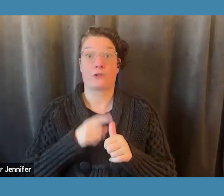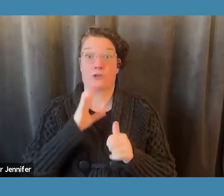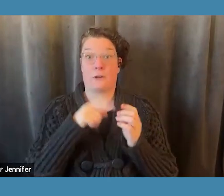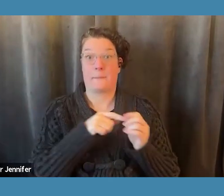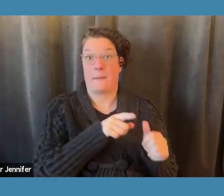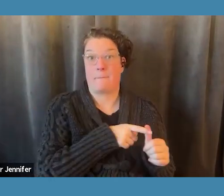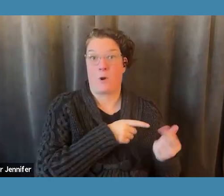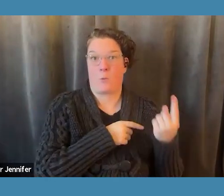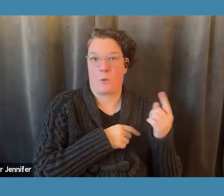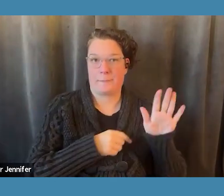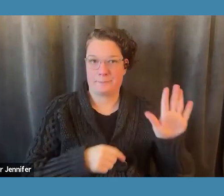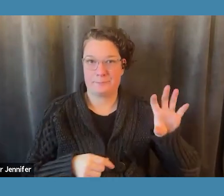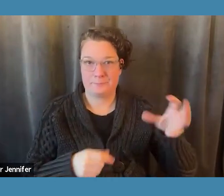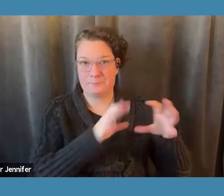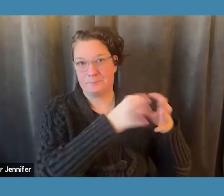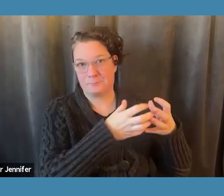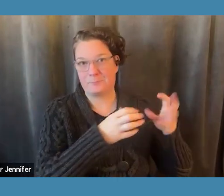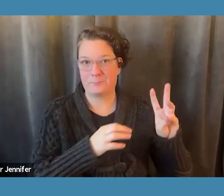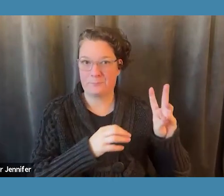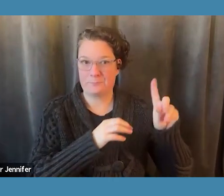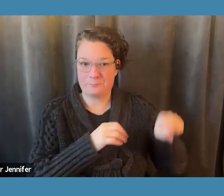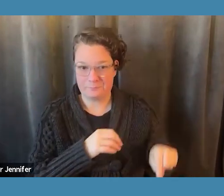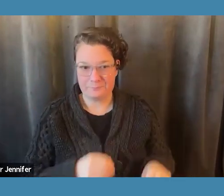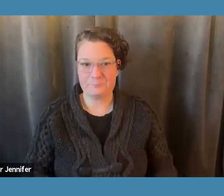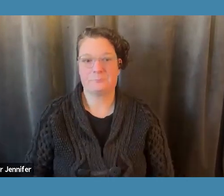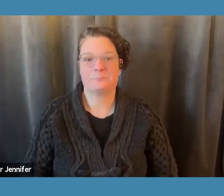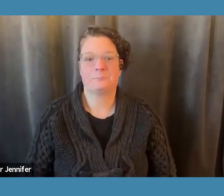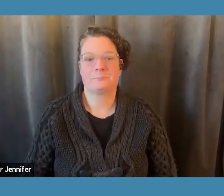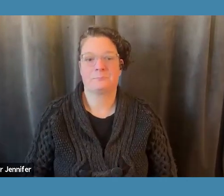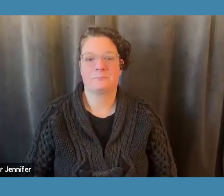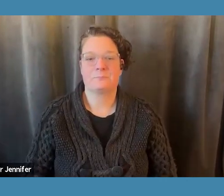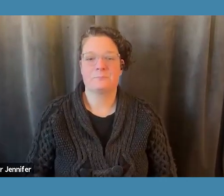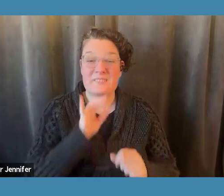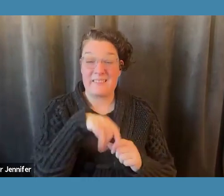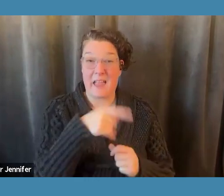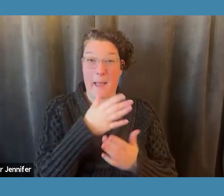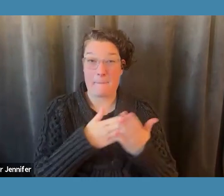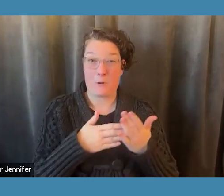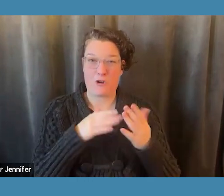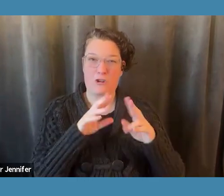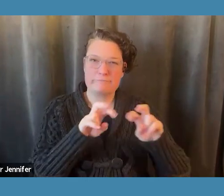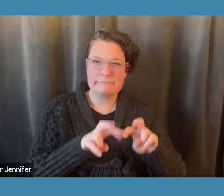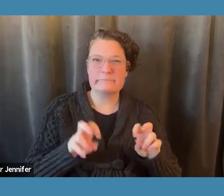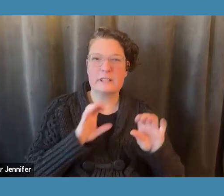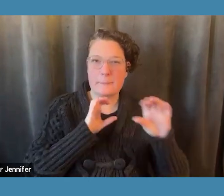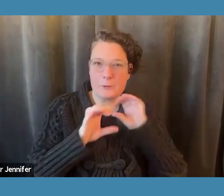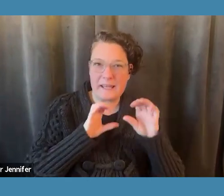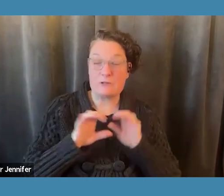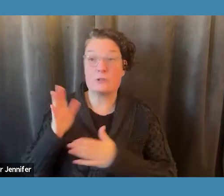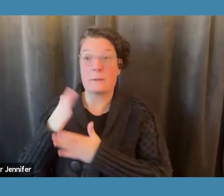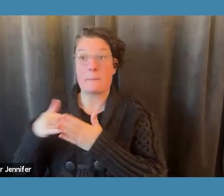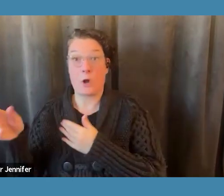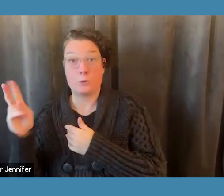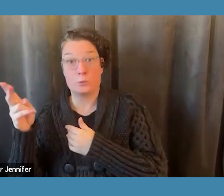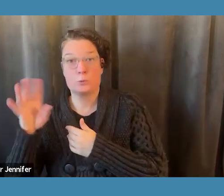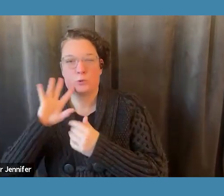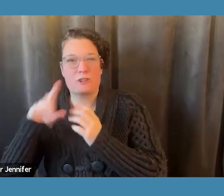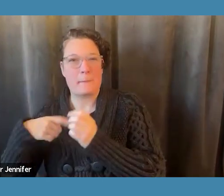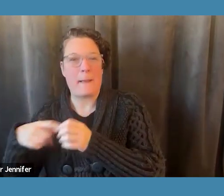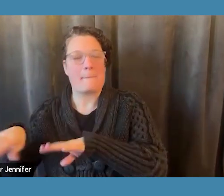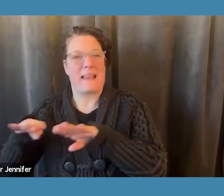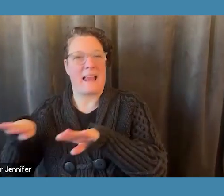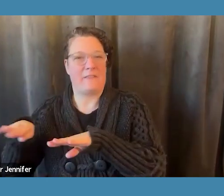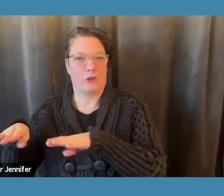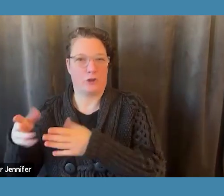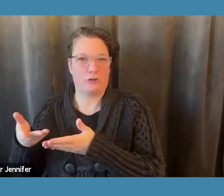1. Part 1 looks at the communication side of thing. Part 2 looks at the behavior side of thing. So for